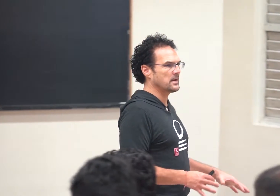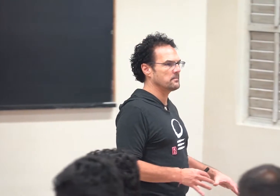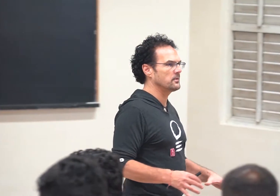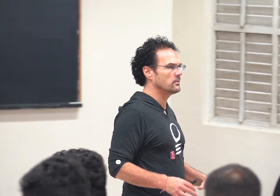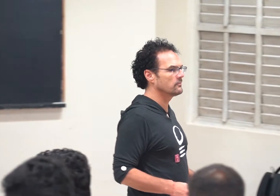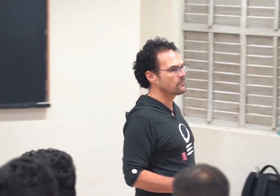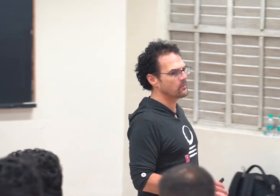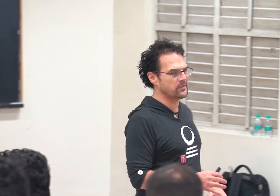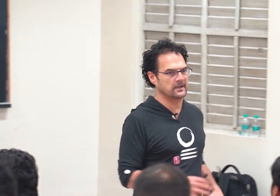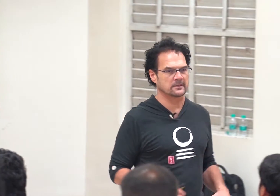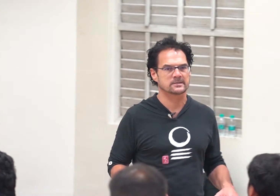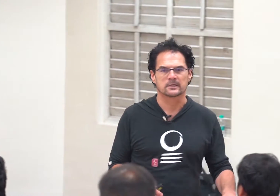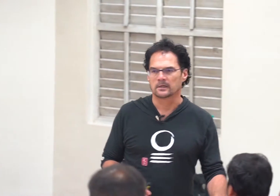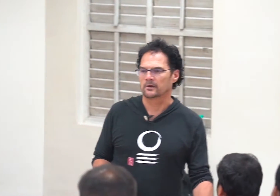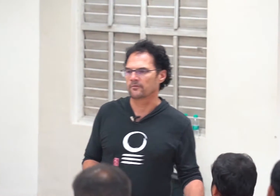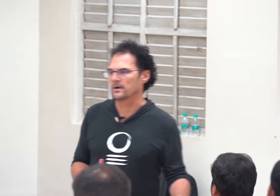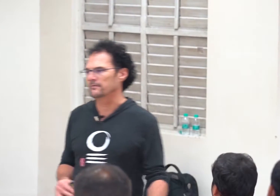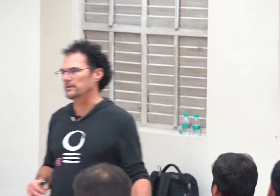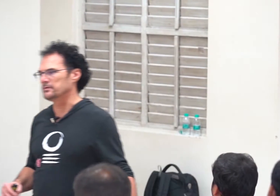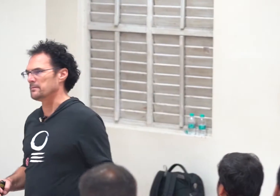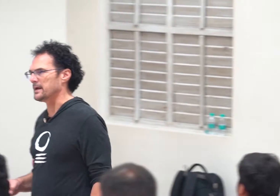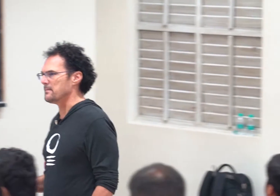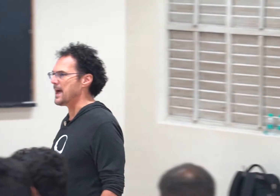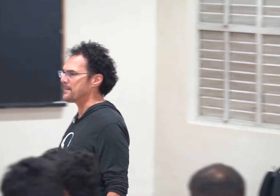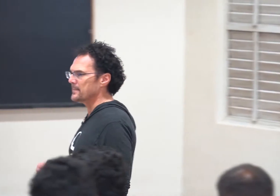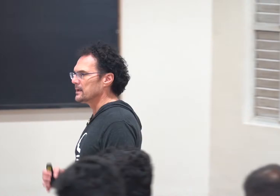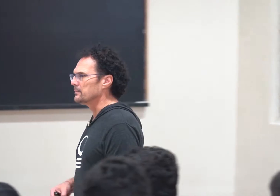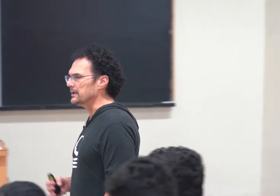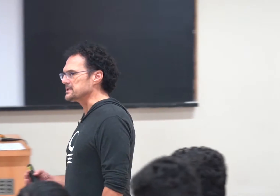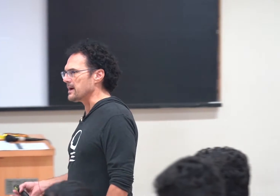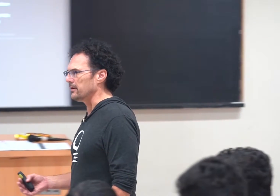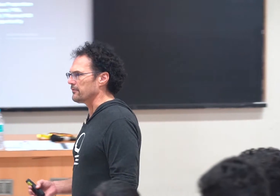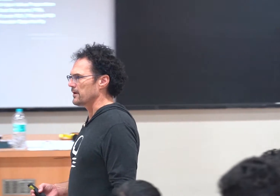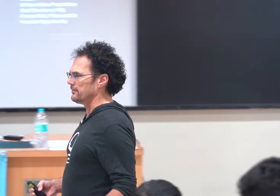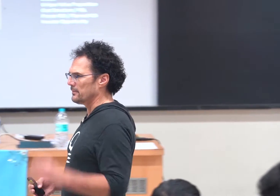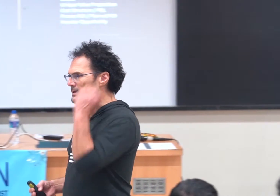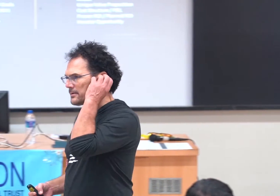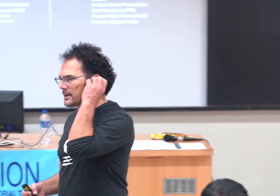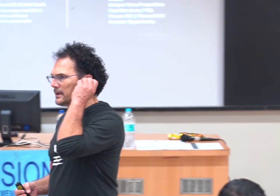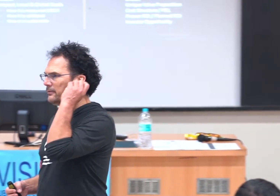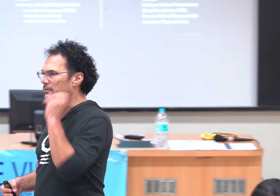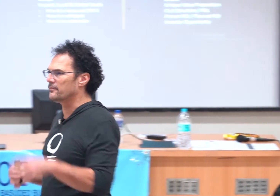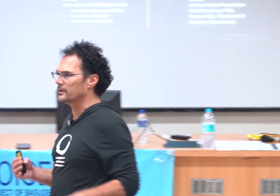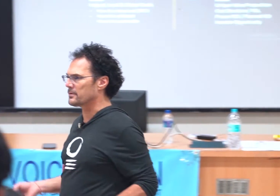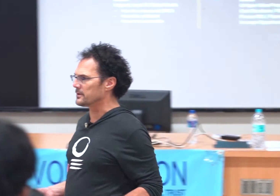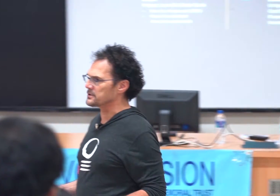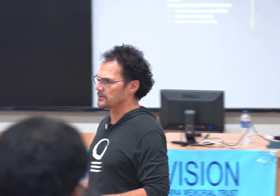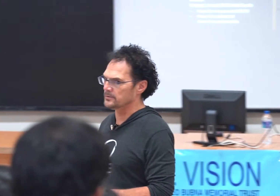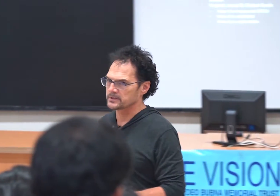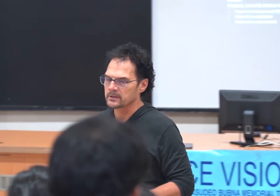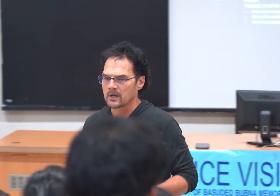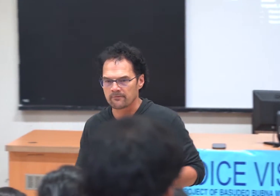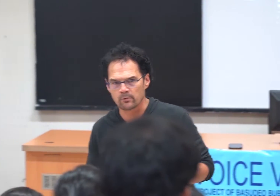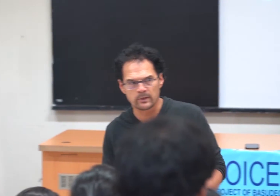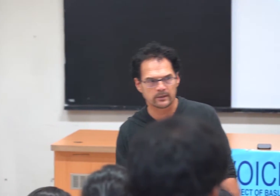4 pieces of paper or 4 things in front of you to make a map, place them out in front of you because I want to give you the